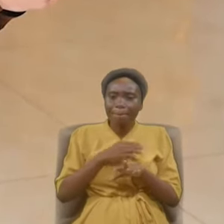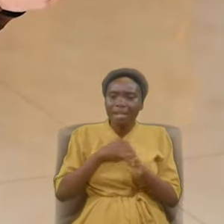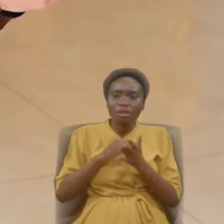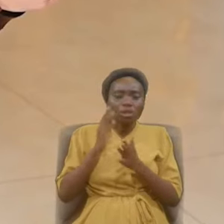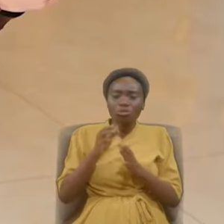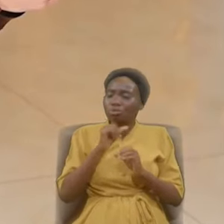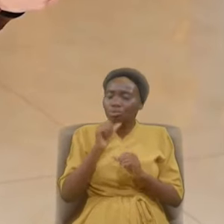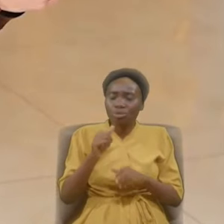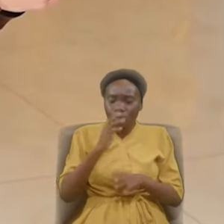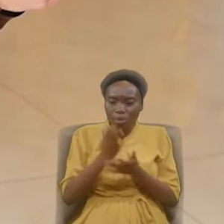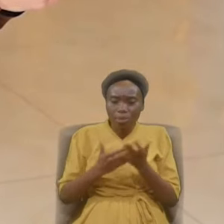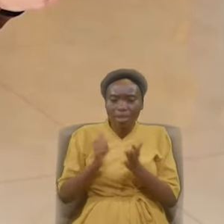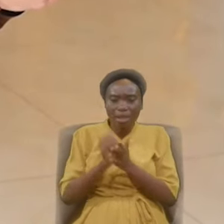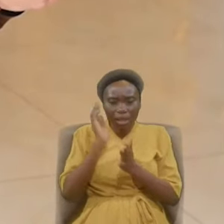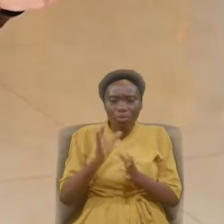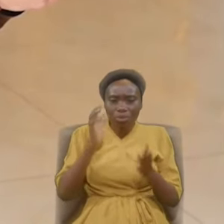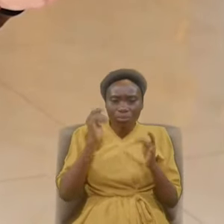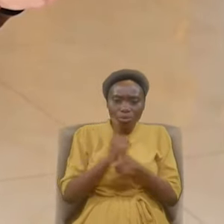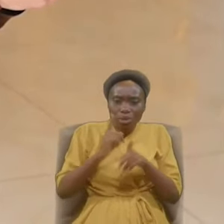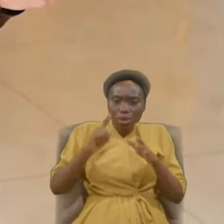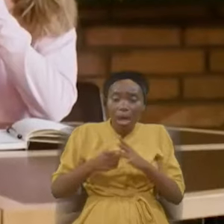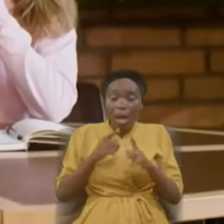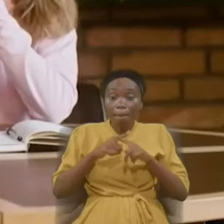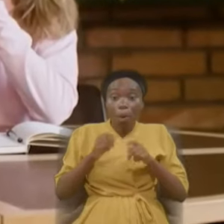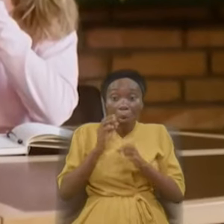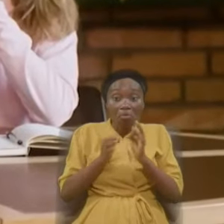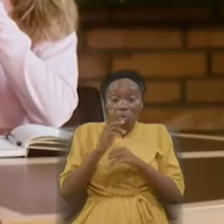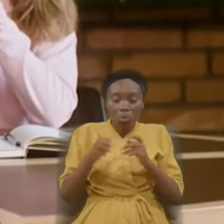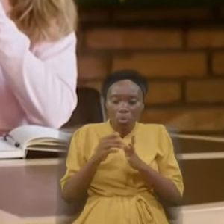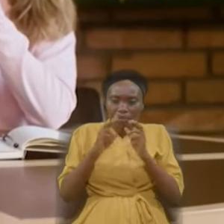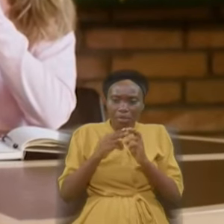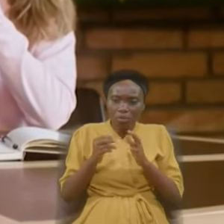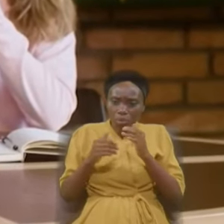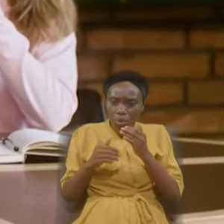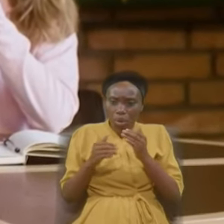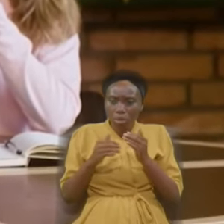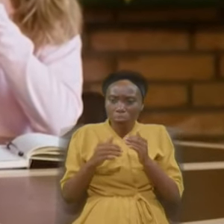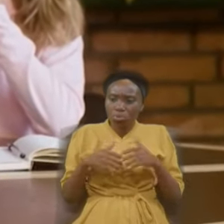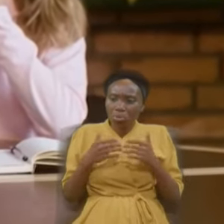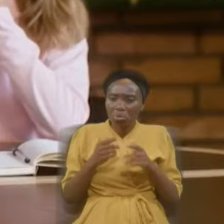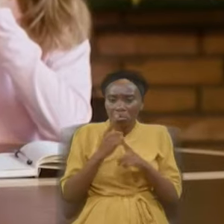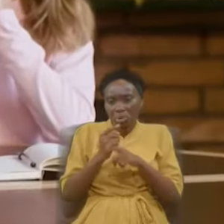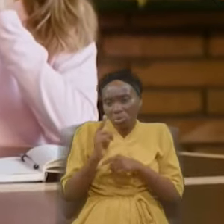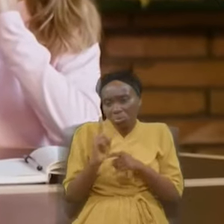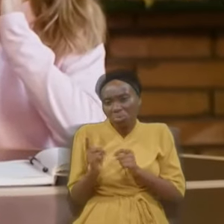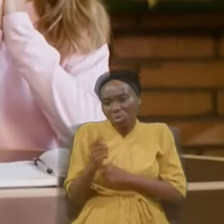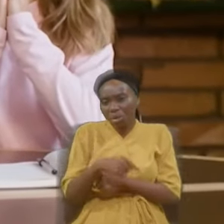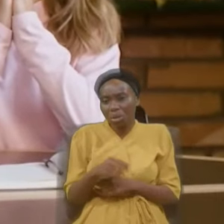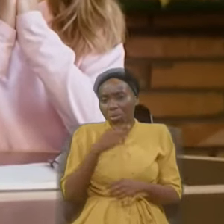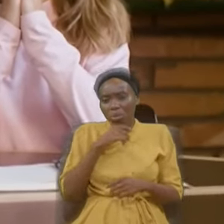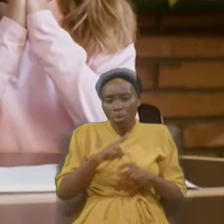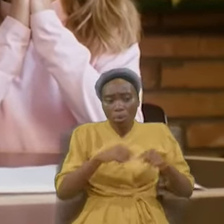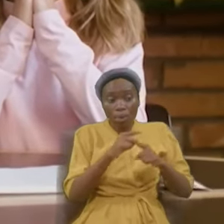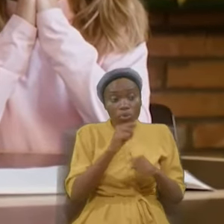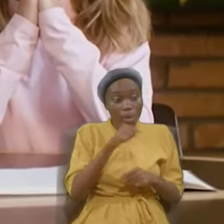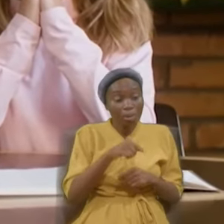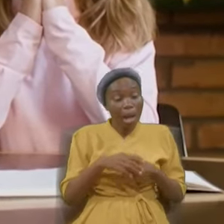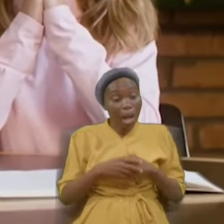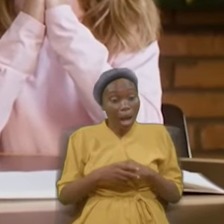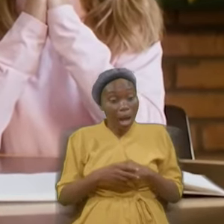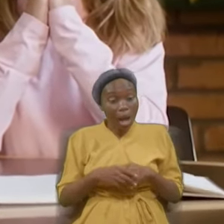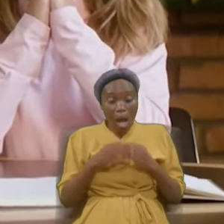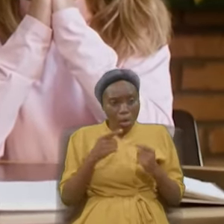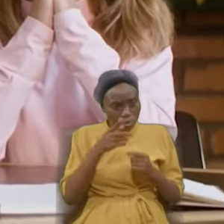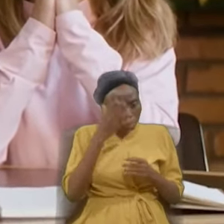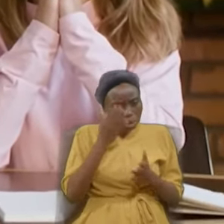he can just pick up like that. But if when he was very young, when he was just a day old, a week old, you went to him and you said, you know,